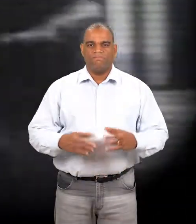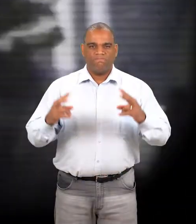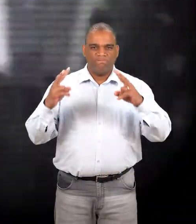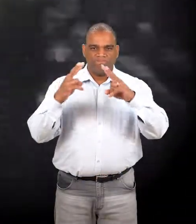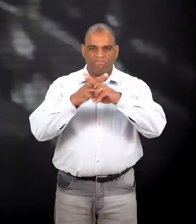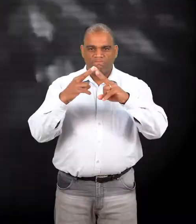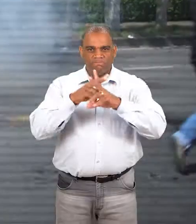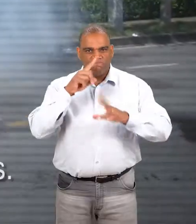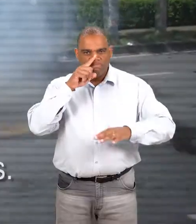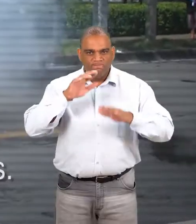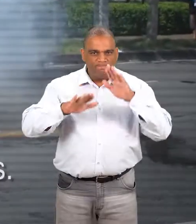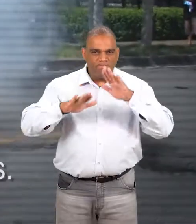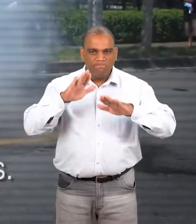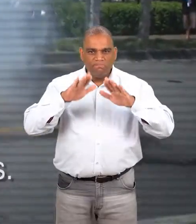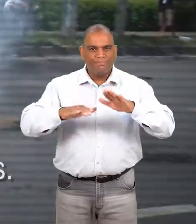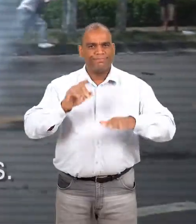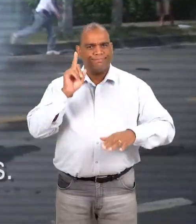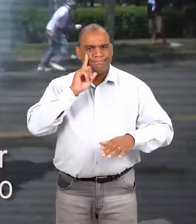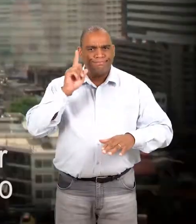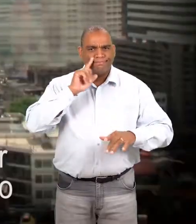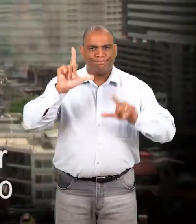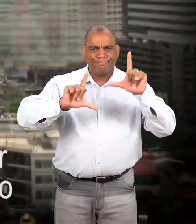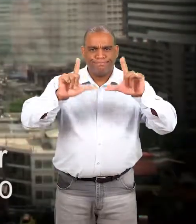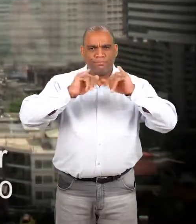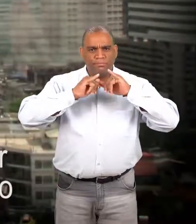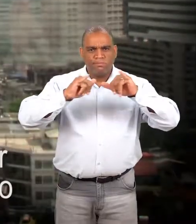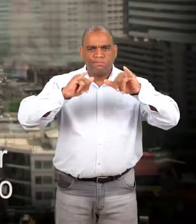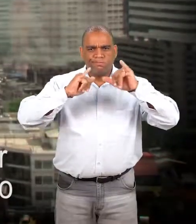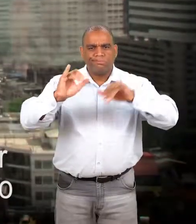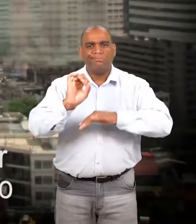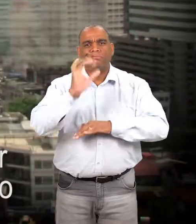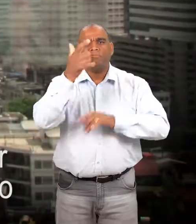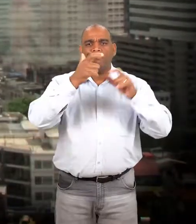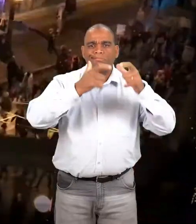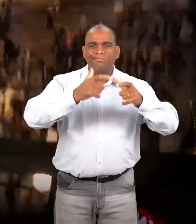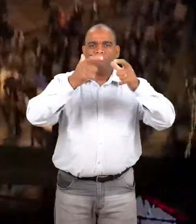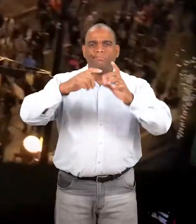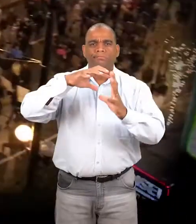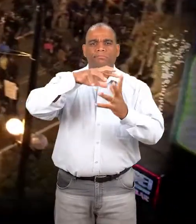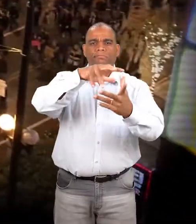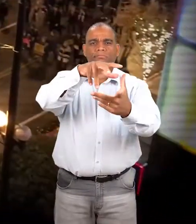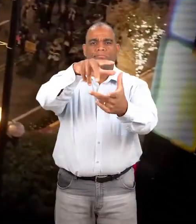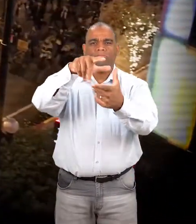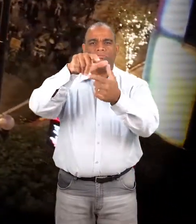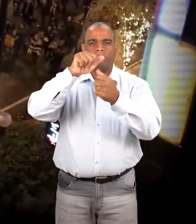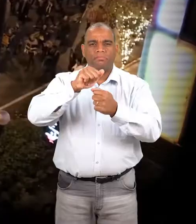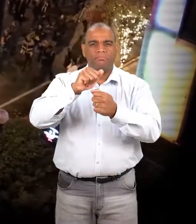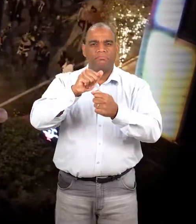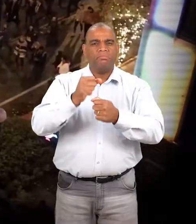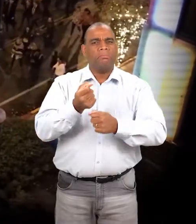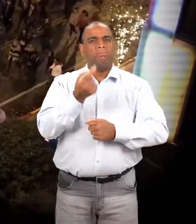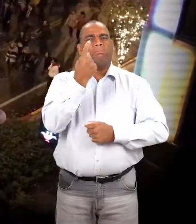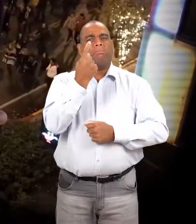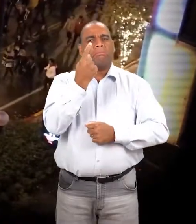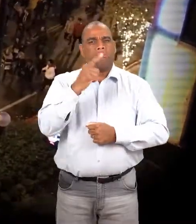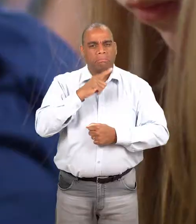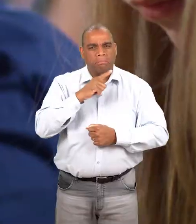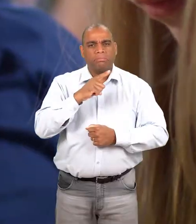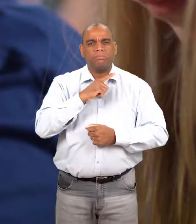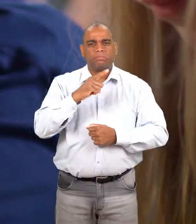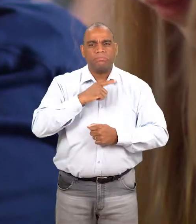Extreme violence. It's in the media daily. We know it can happen in any part of the world and in settings that might have seemed unimaginable in the